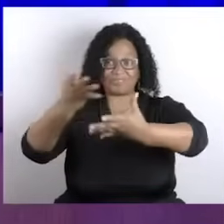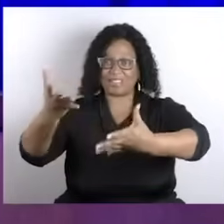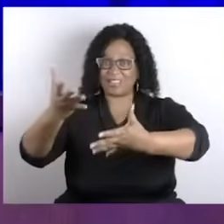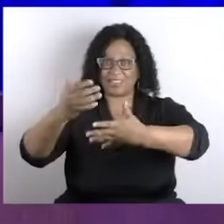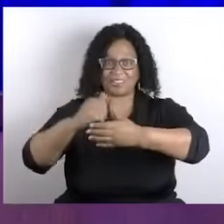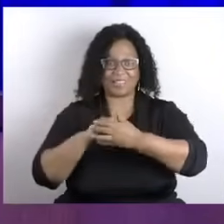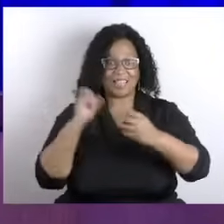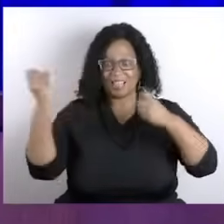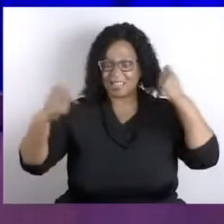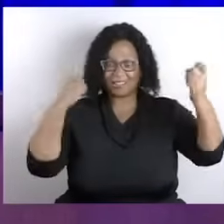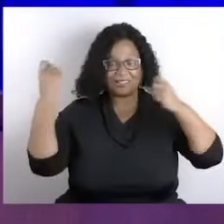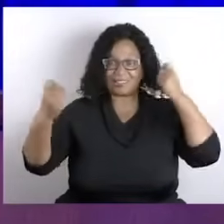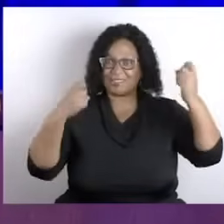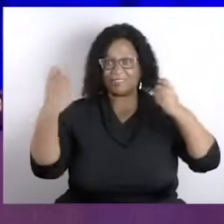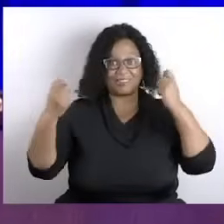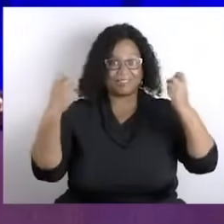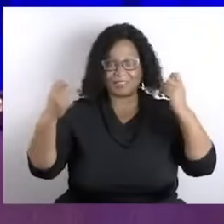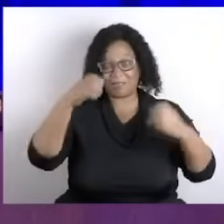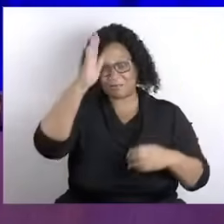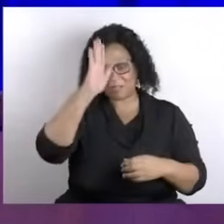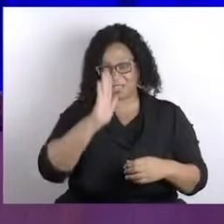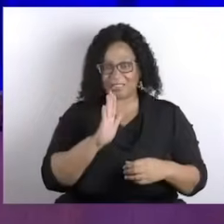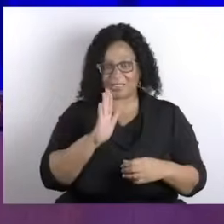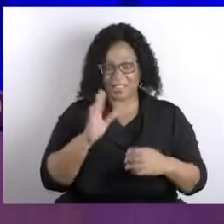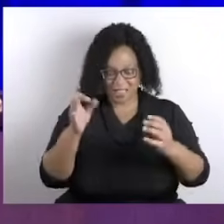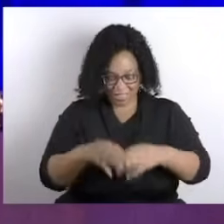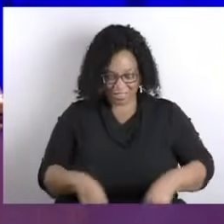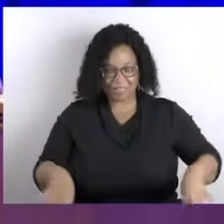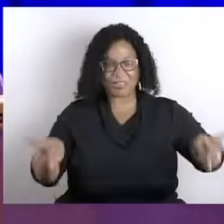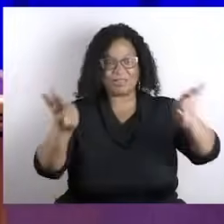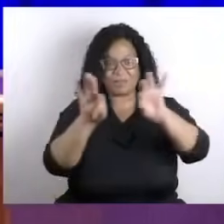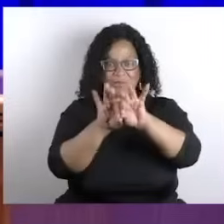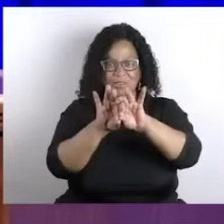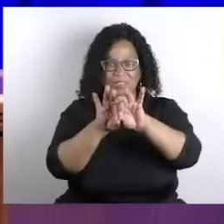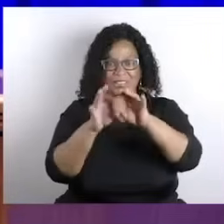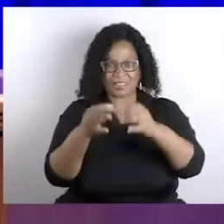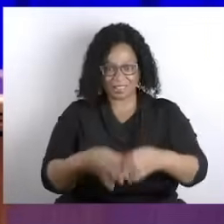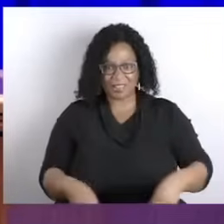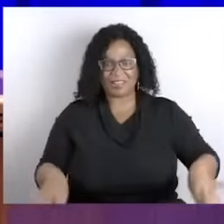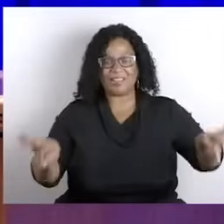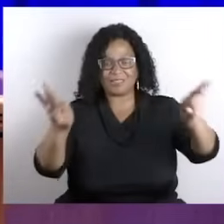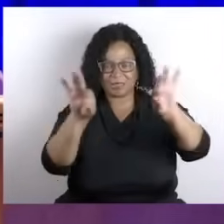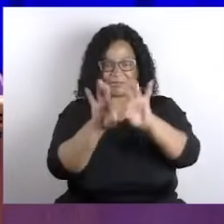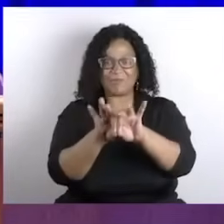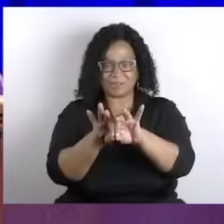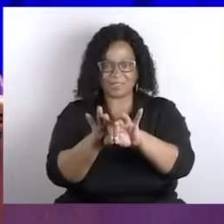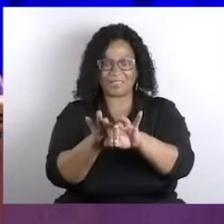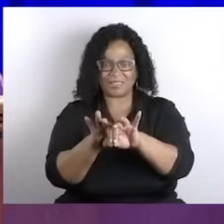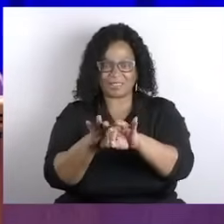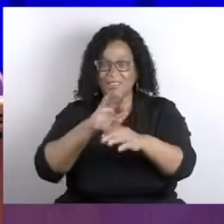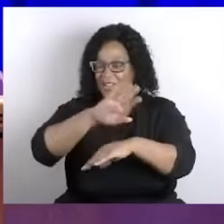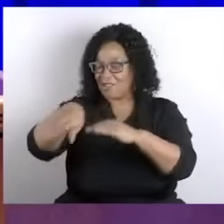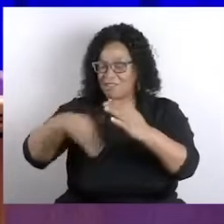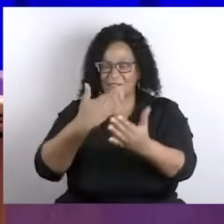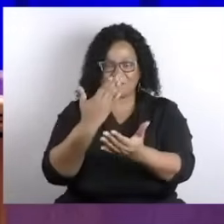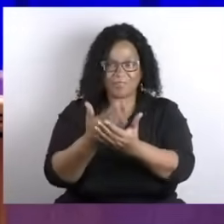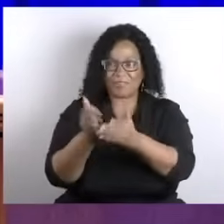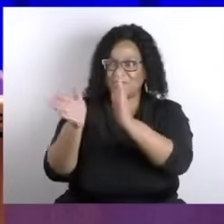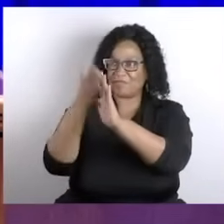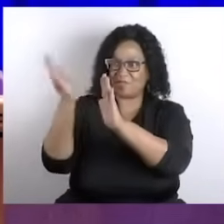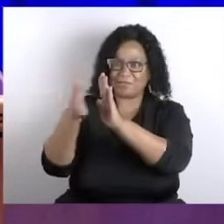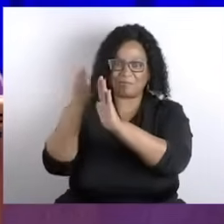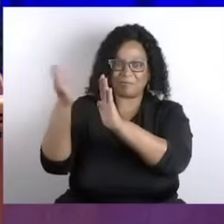I'll celebrate God. Because he's worthy, worthy, worthy of all of my